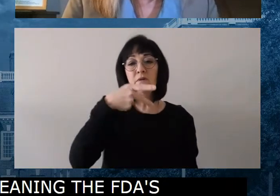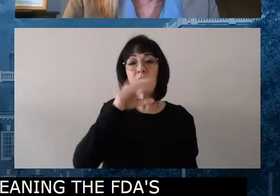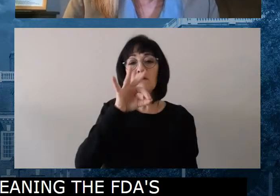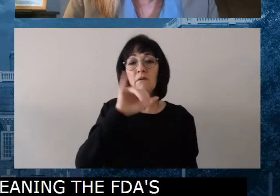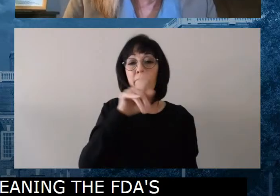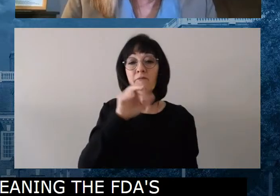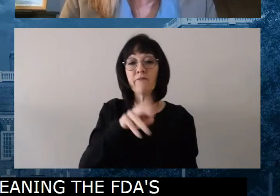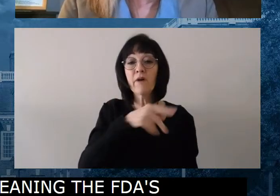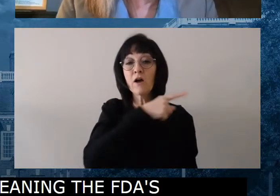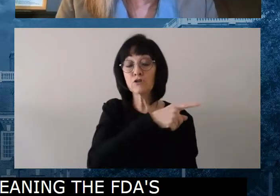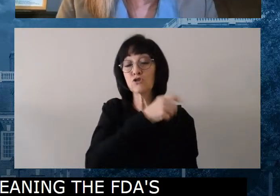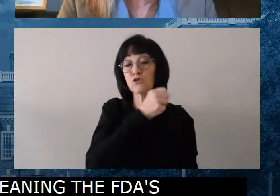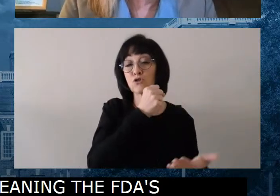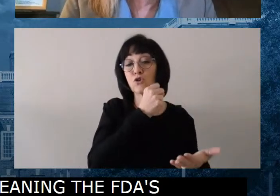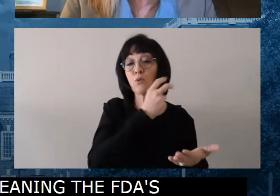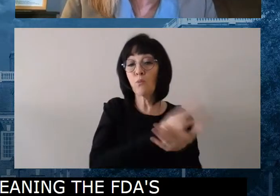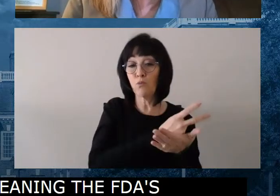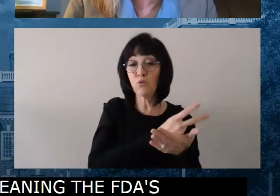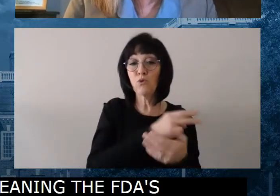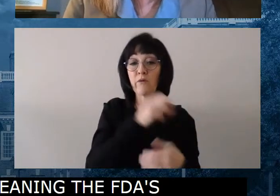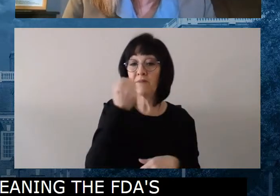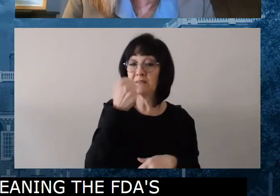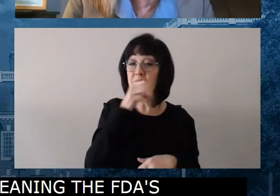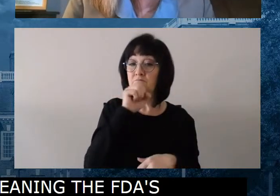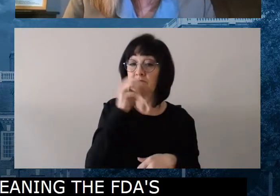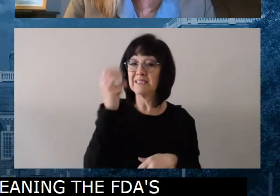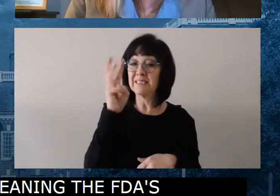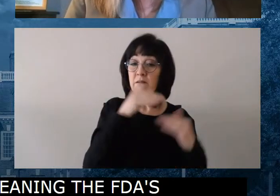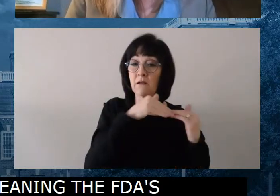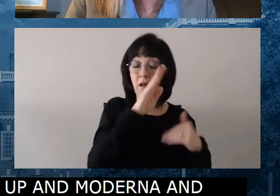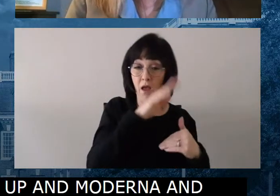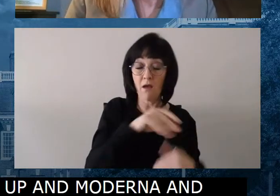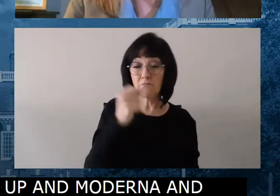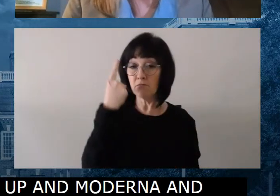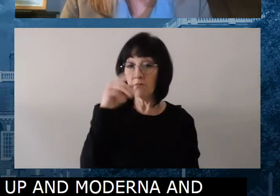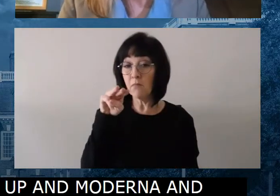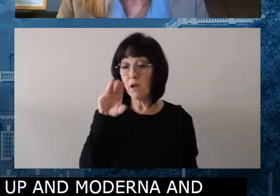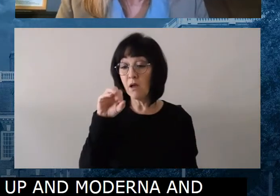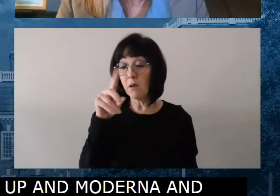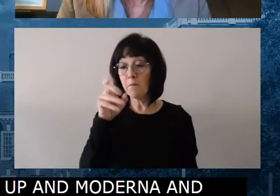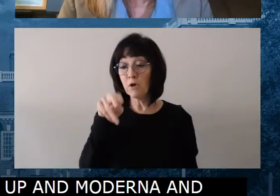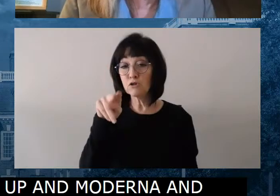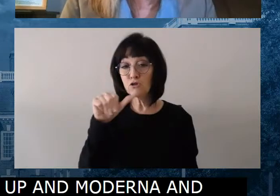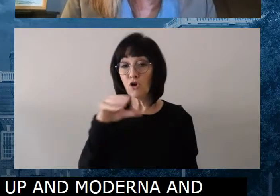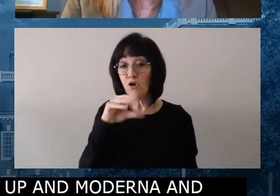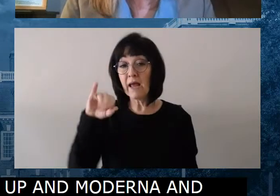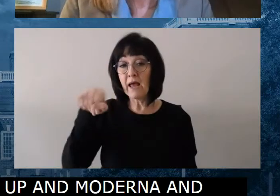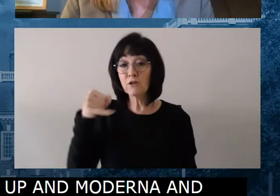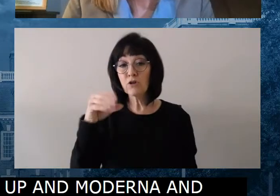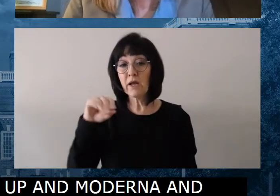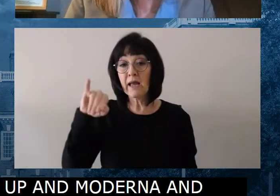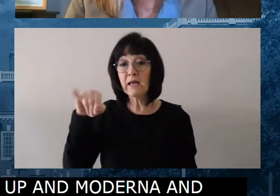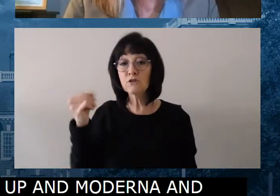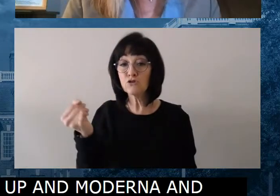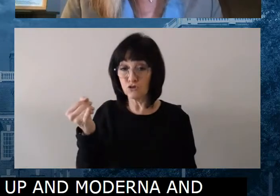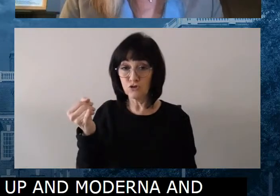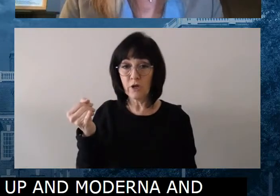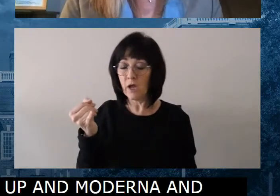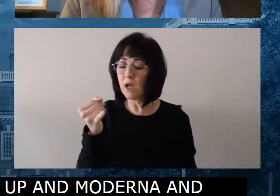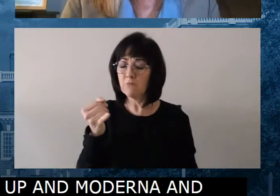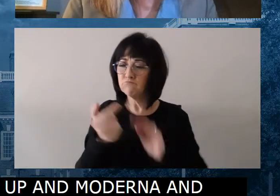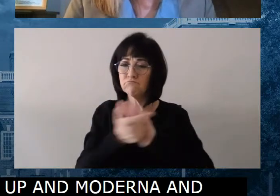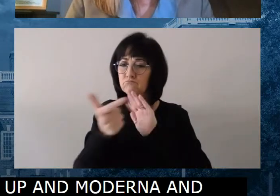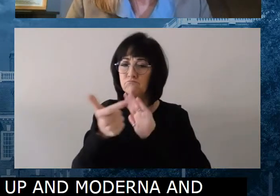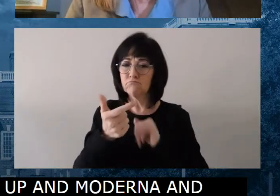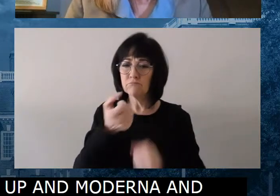Johnson & Johnson for 18 years and older. We have 28% of the population that is at least